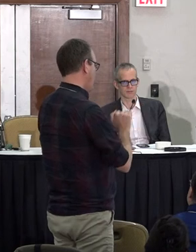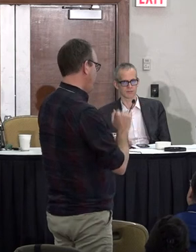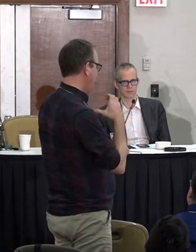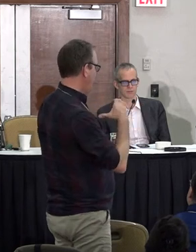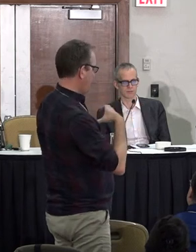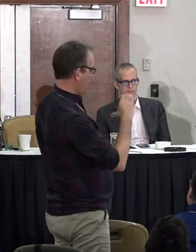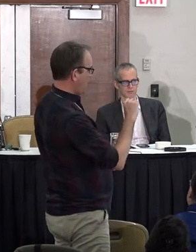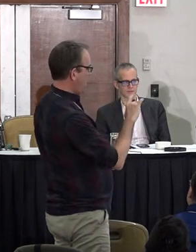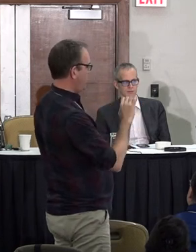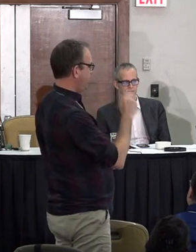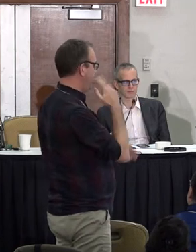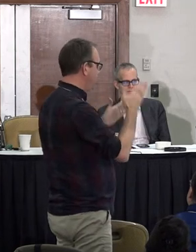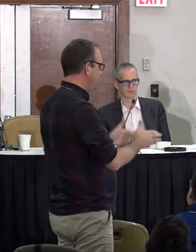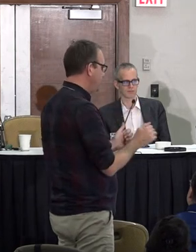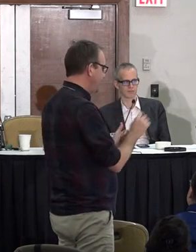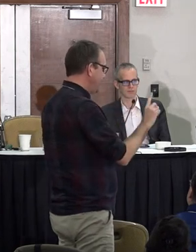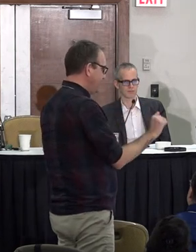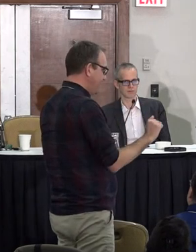life.